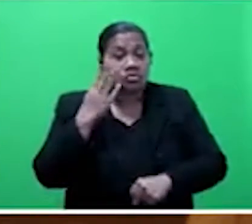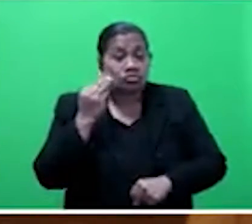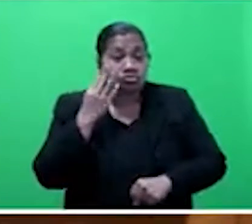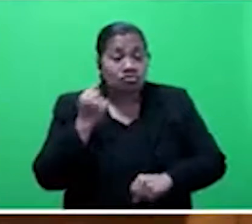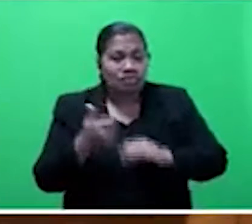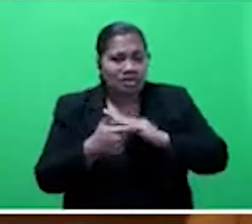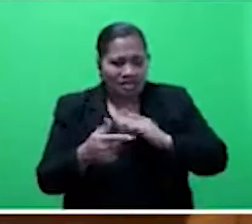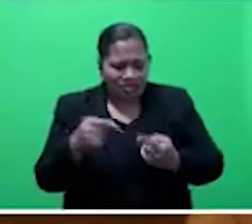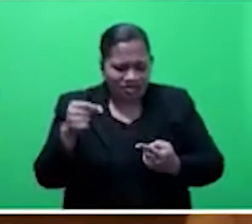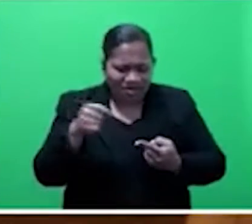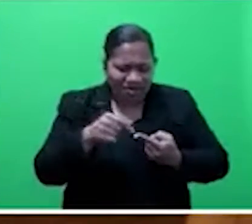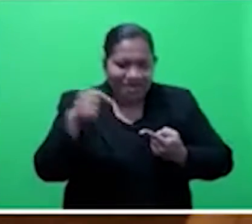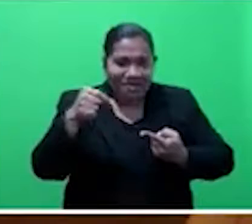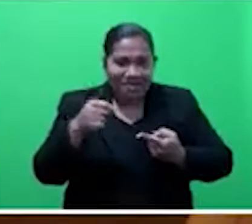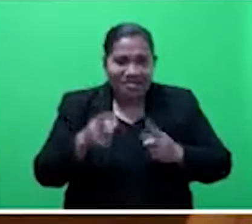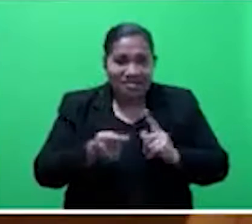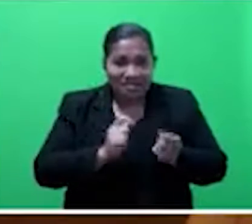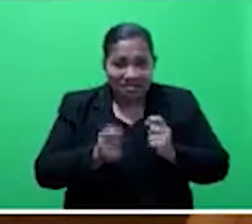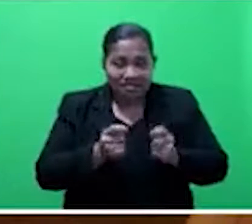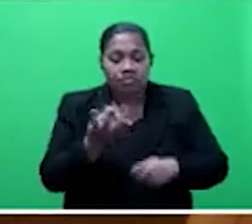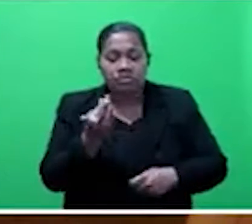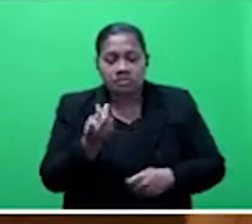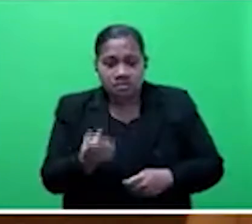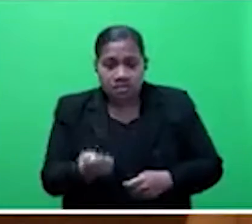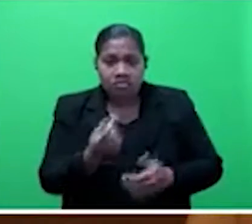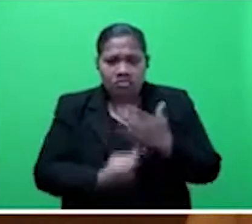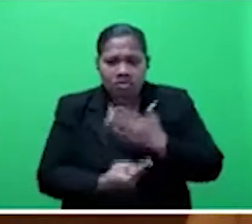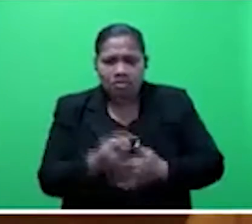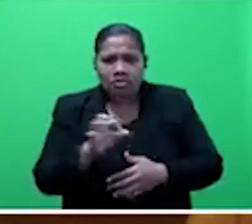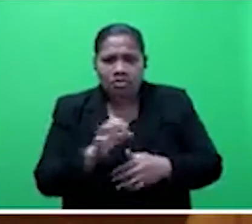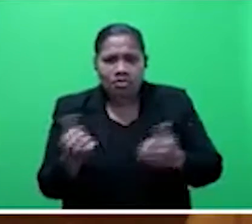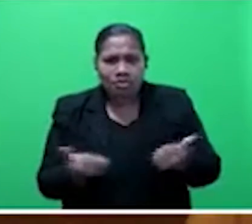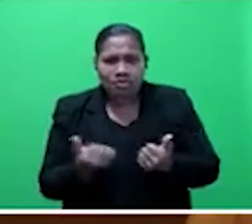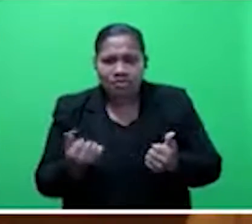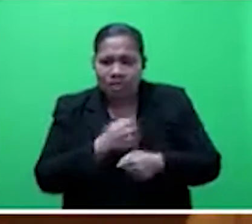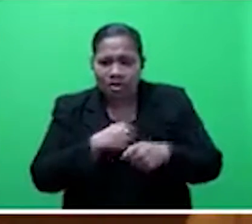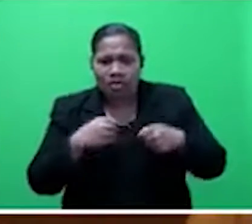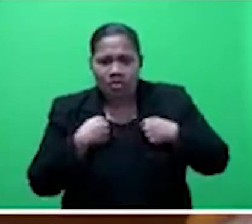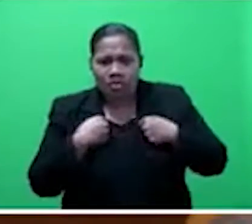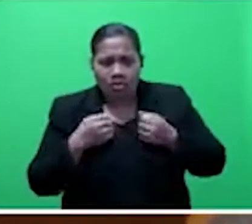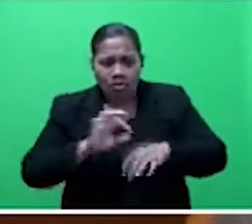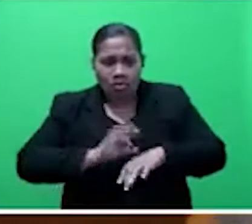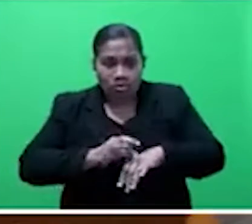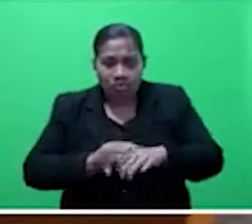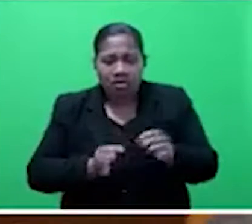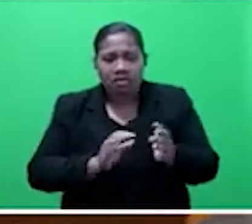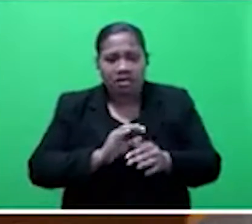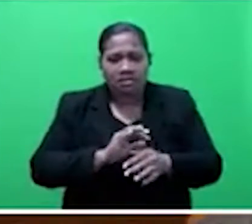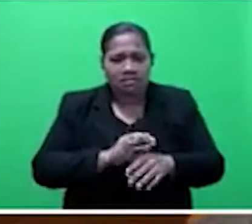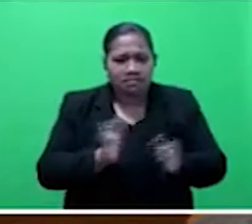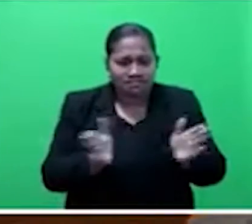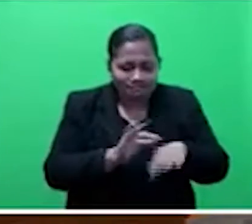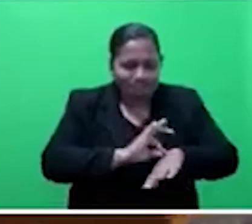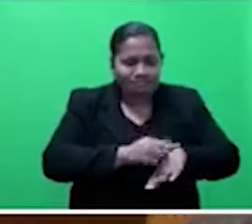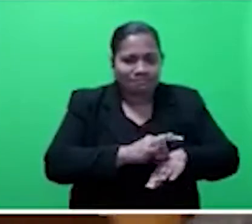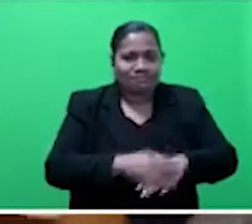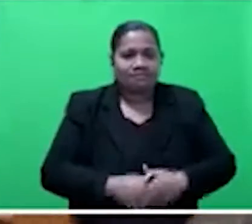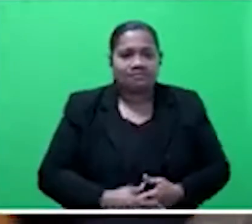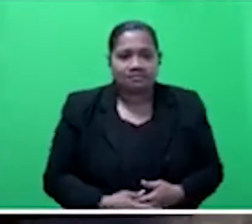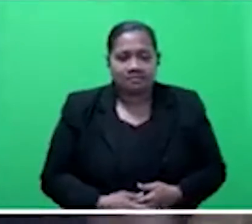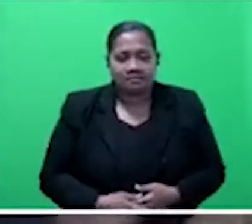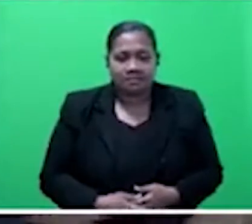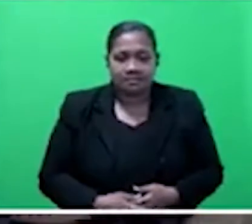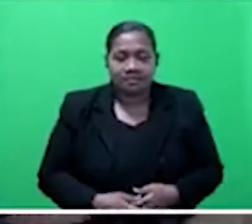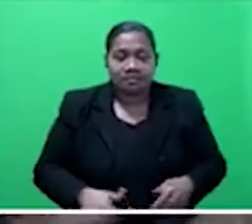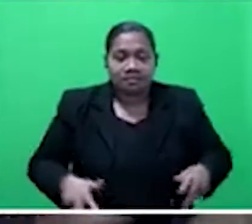pinprick tests, which are some of the most sought-after services in our hospitals and health centers. Renal, kidney, and